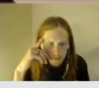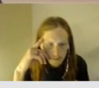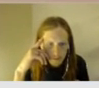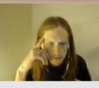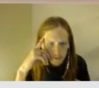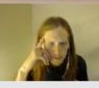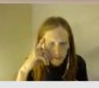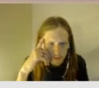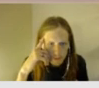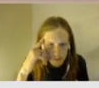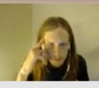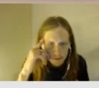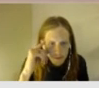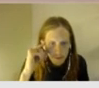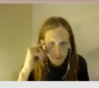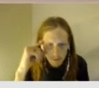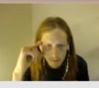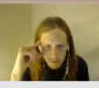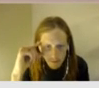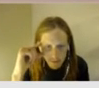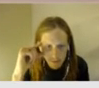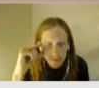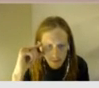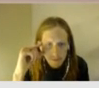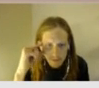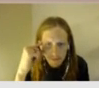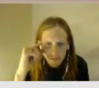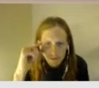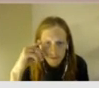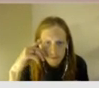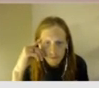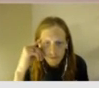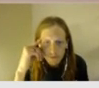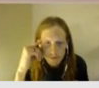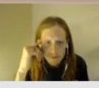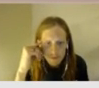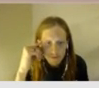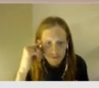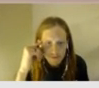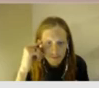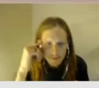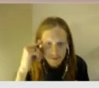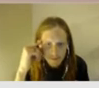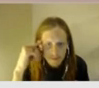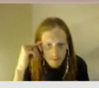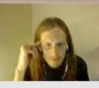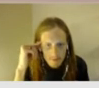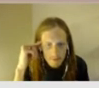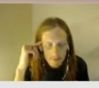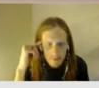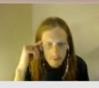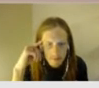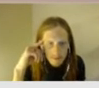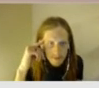I guess, just other people's living situations, their circumstances, the challenges they face, the lives they live. I think